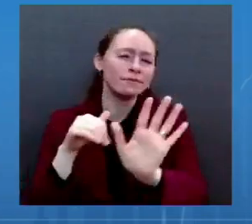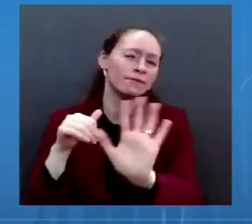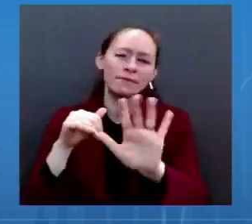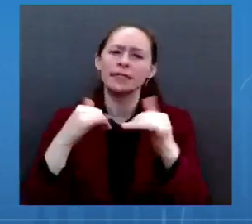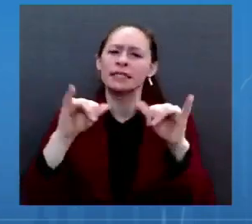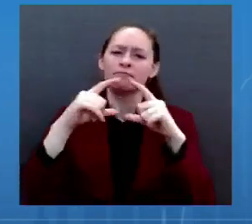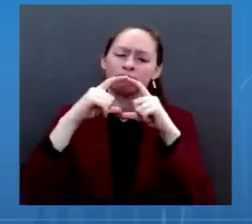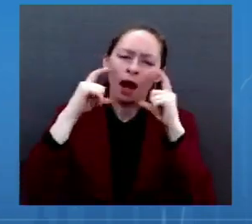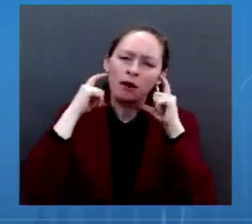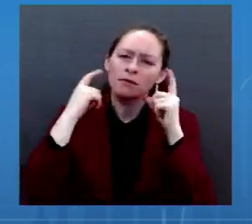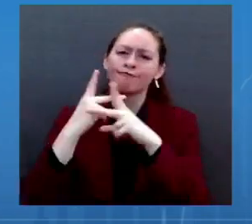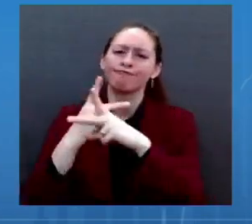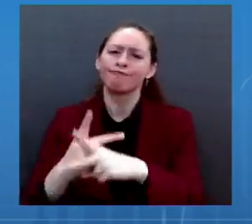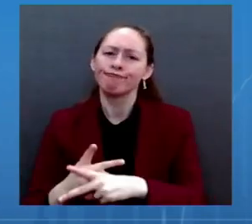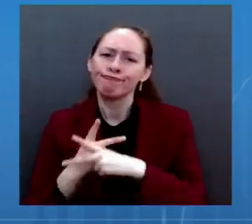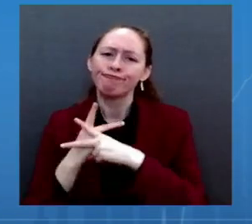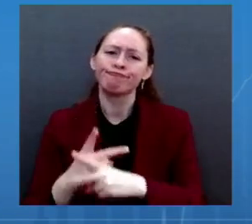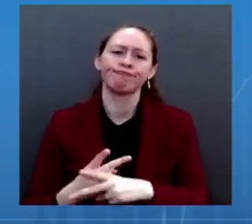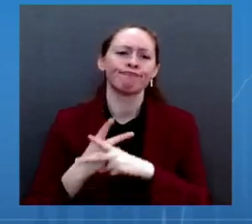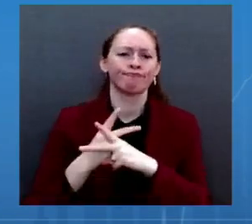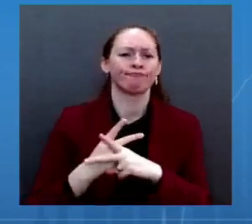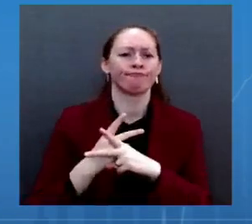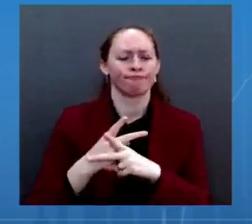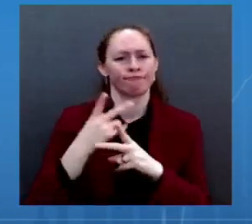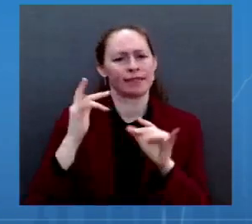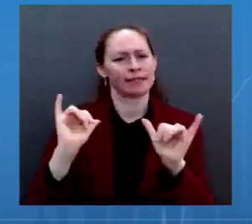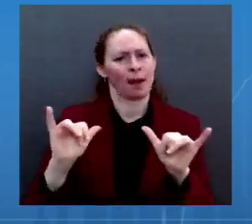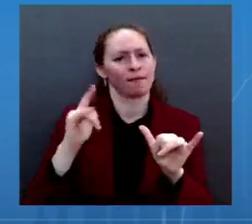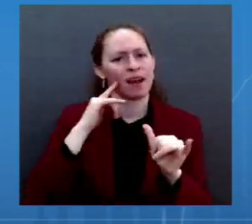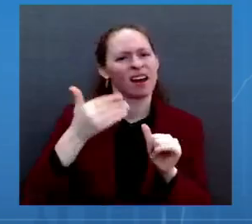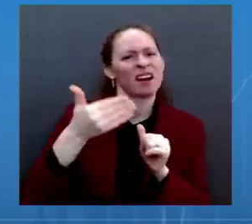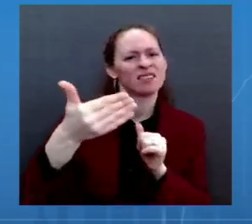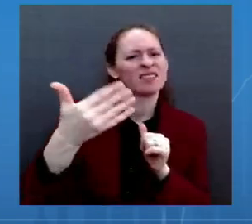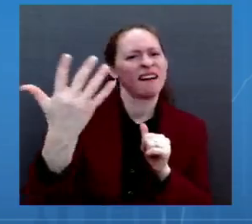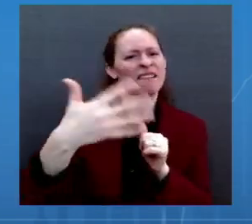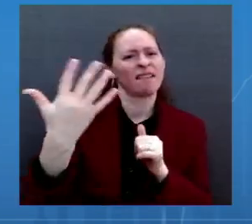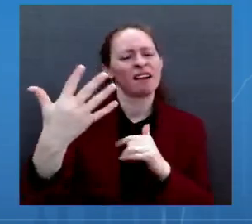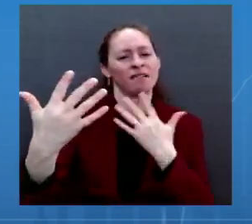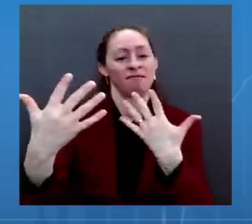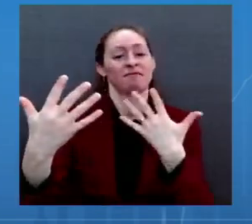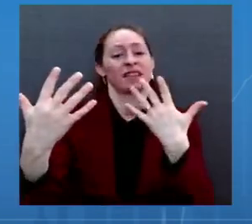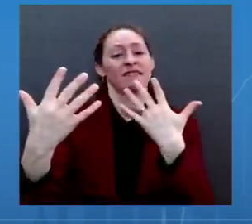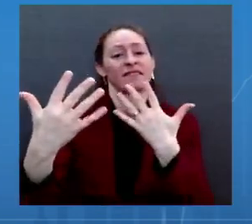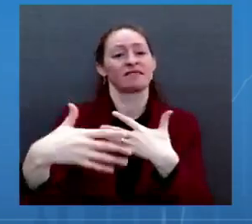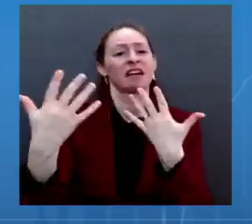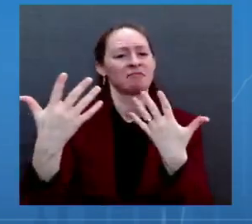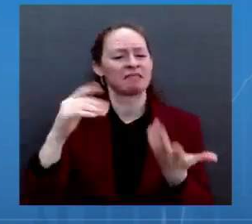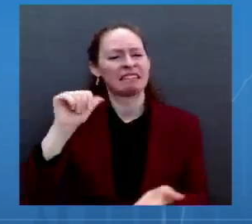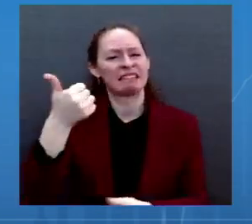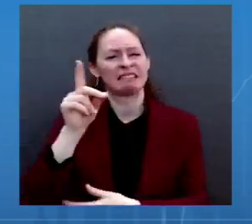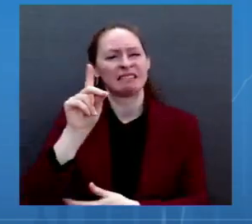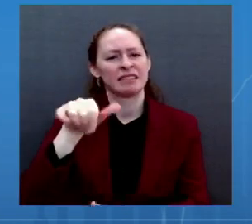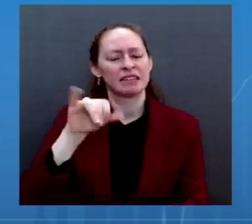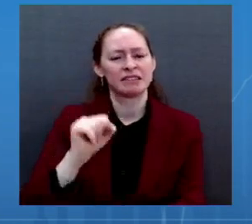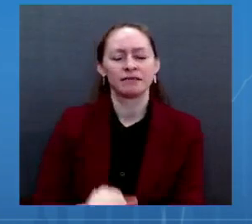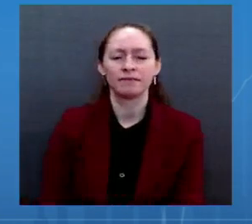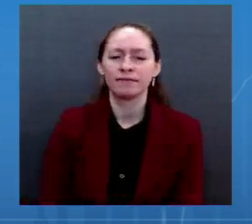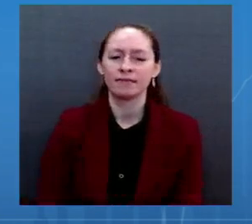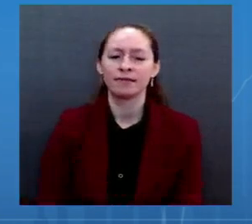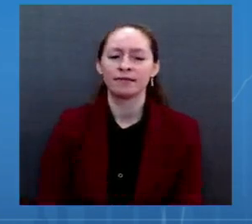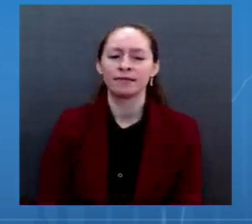isolation period. Back to you, Jeff. Next question, please. Go to Ahmed at